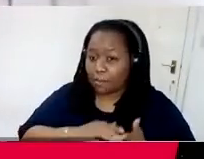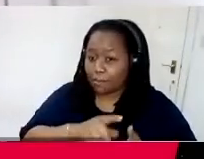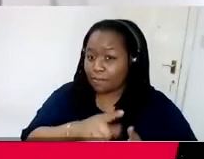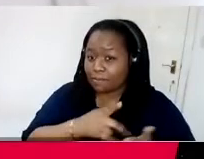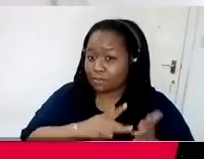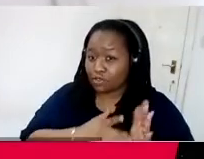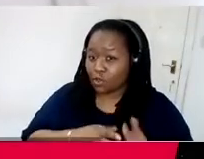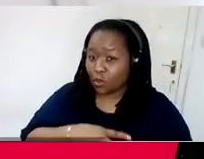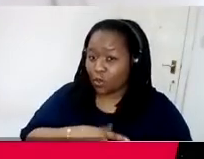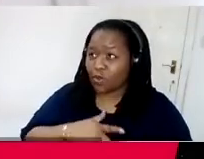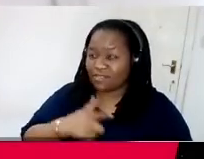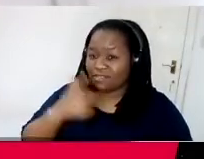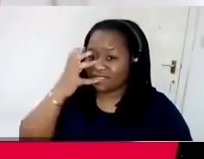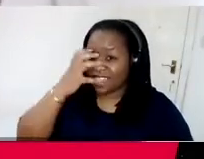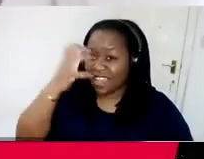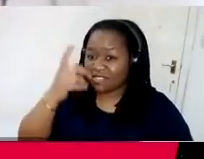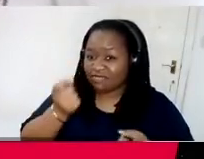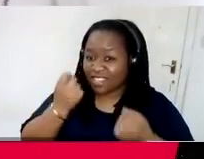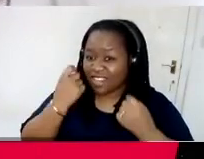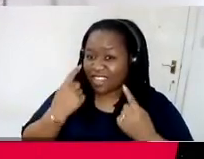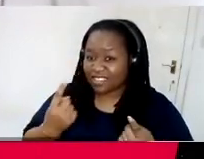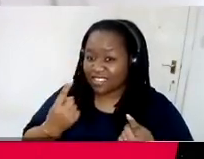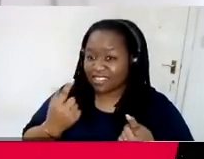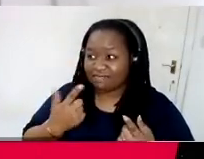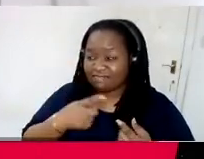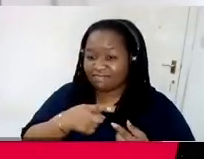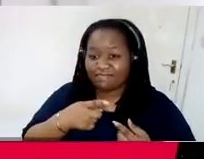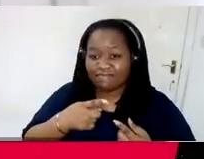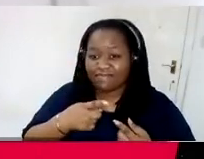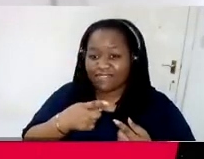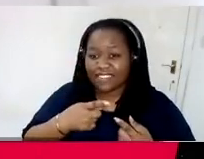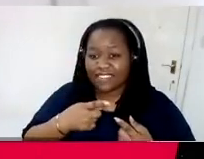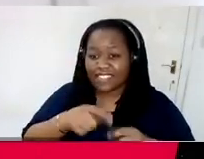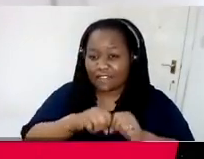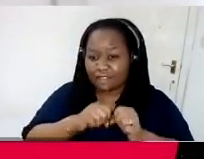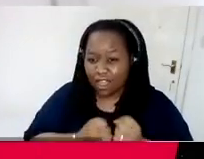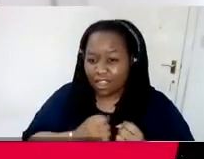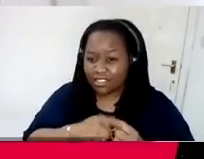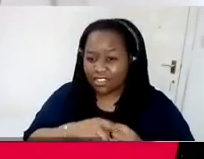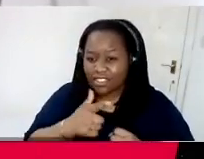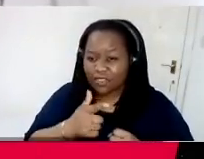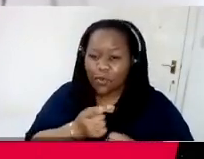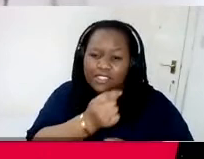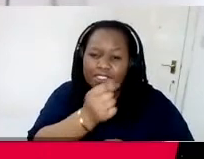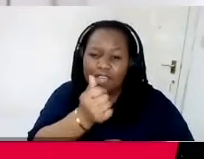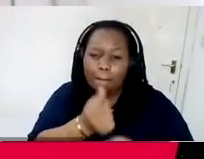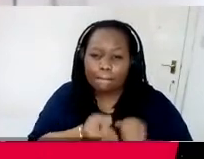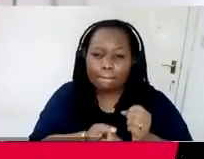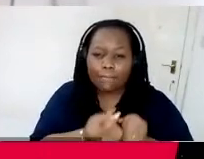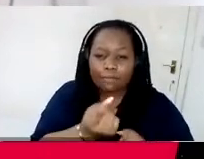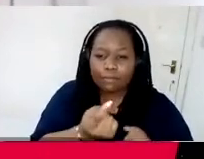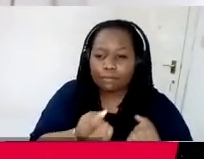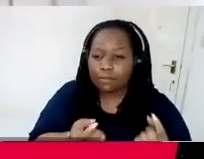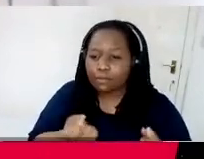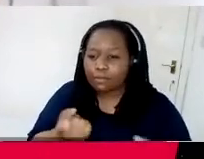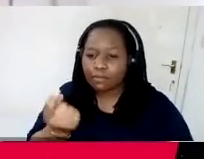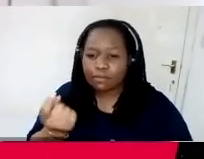up with the conclusion that these violations were only isolated incidents. And therefore,